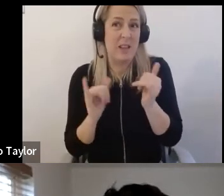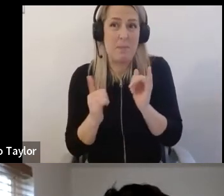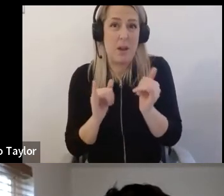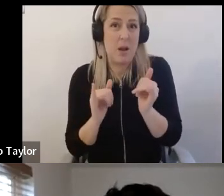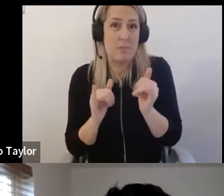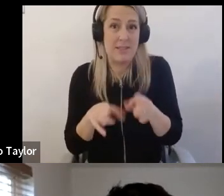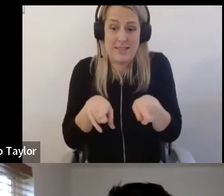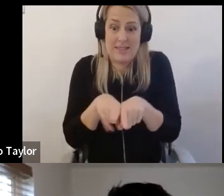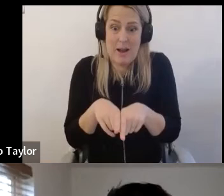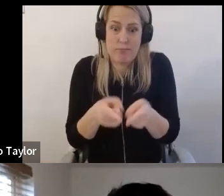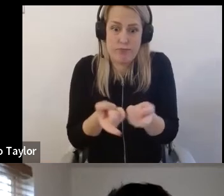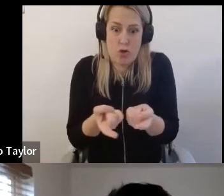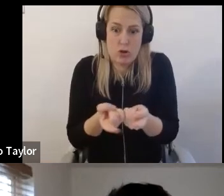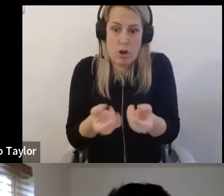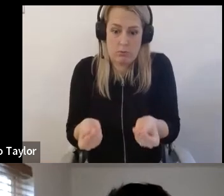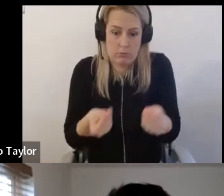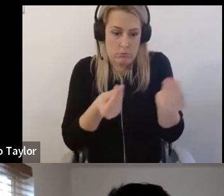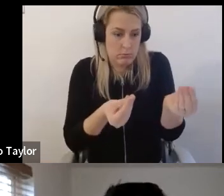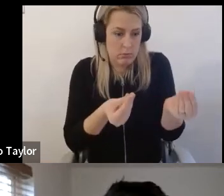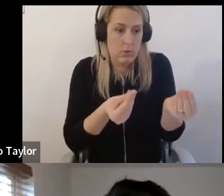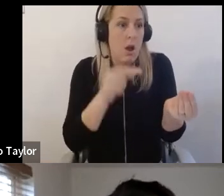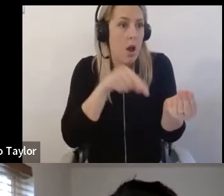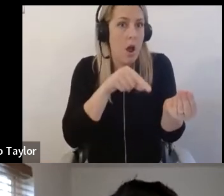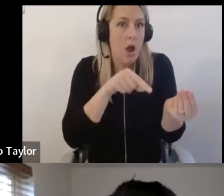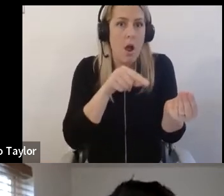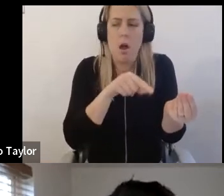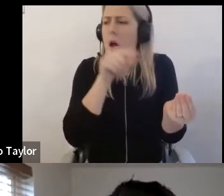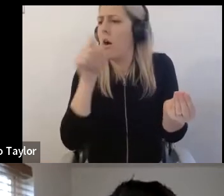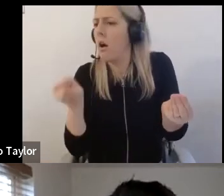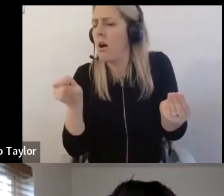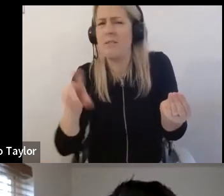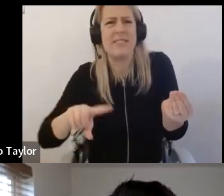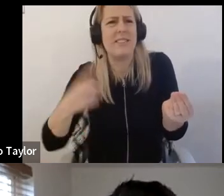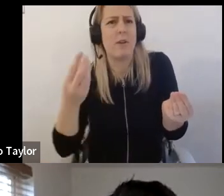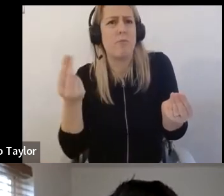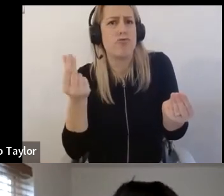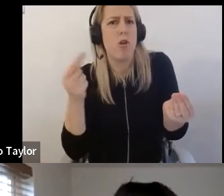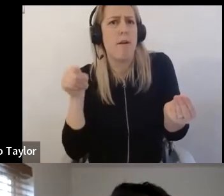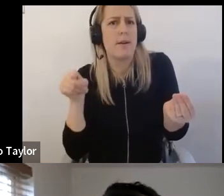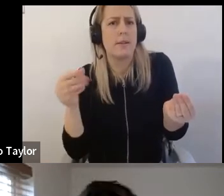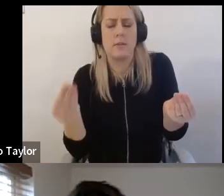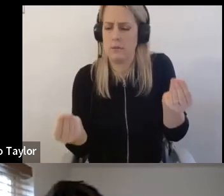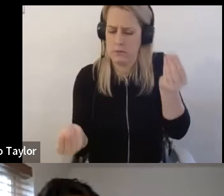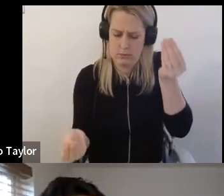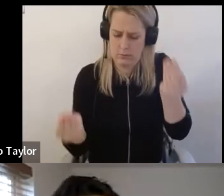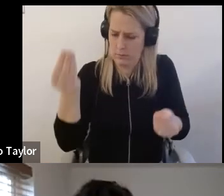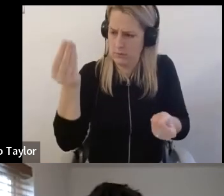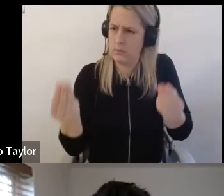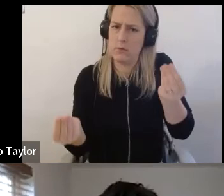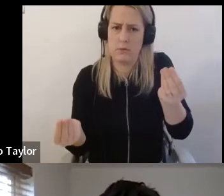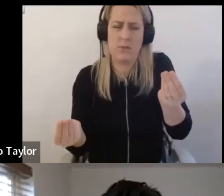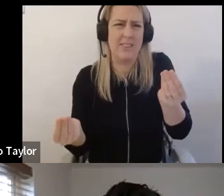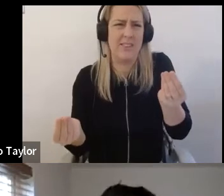be a different price if we got some of these other policy questions right in terms of providing people with